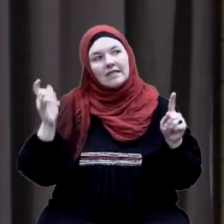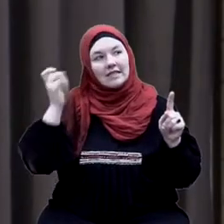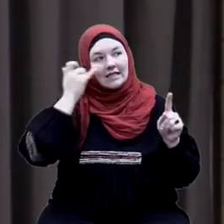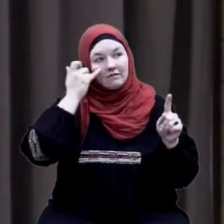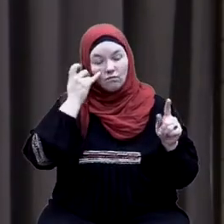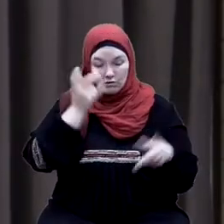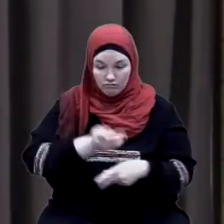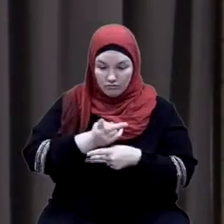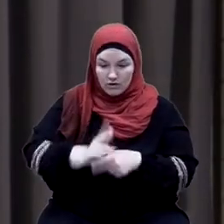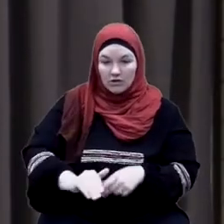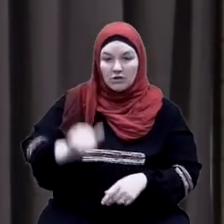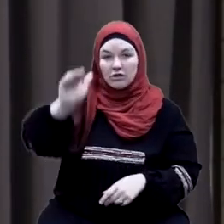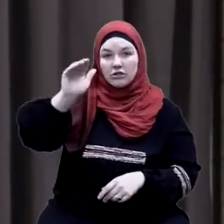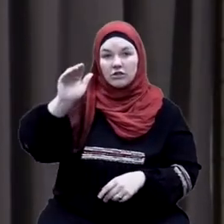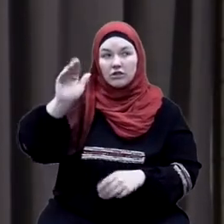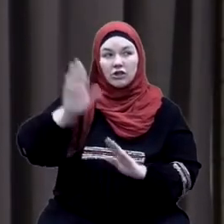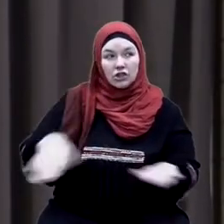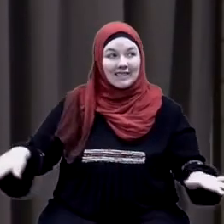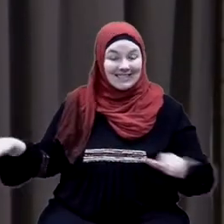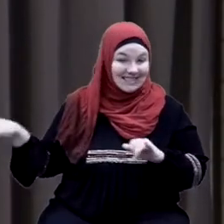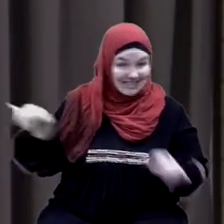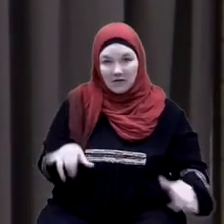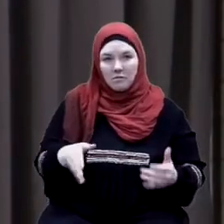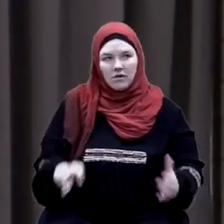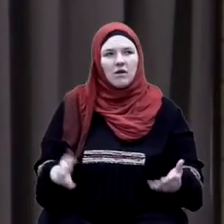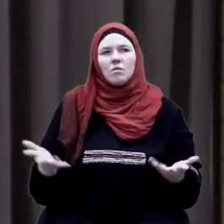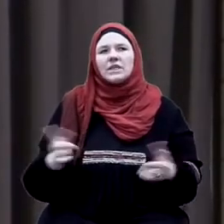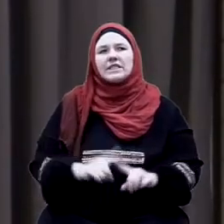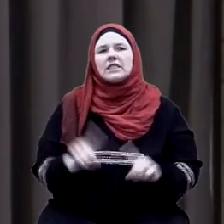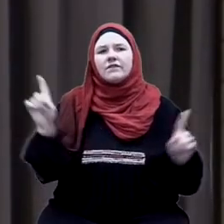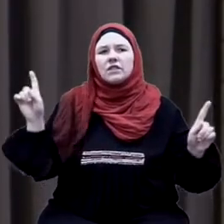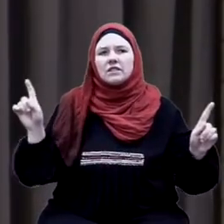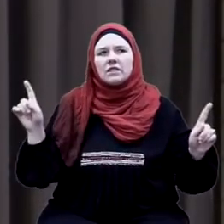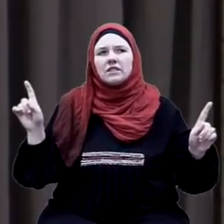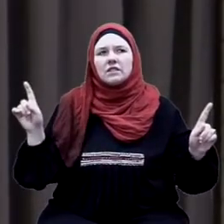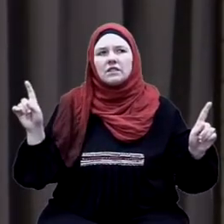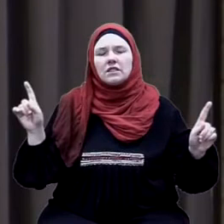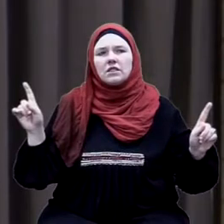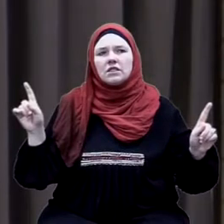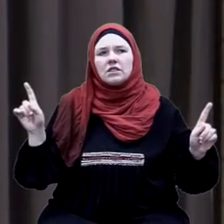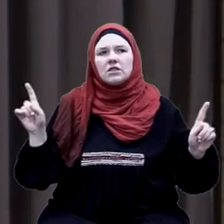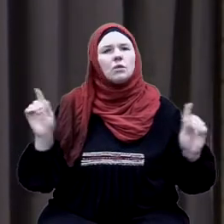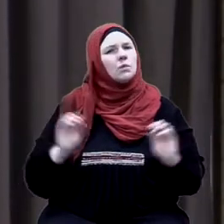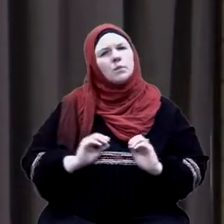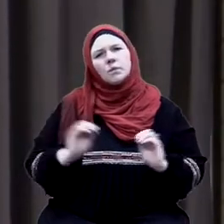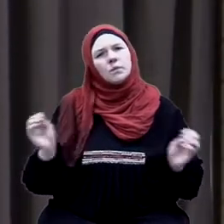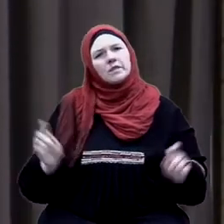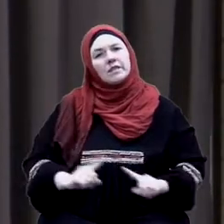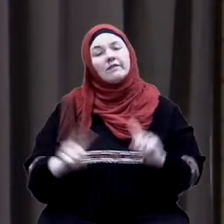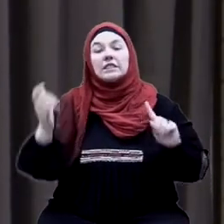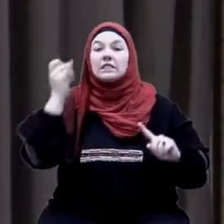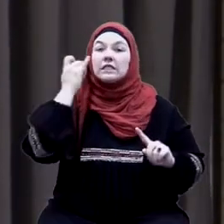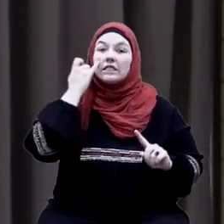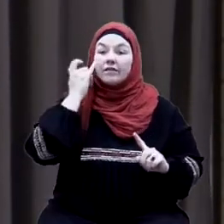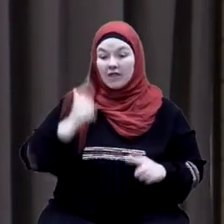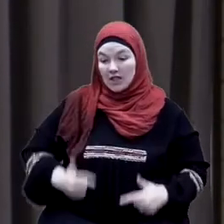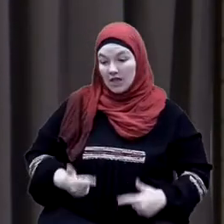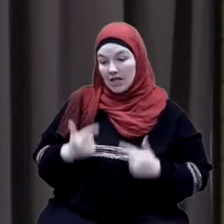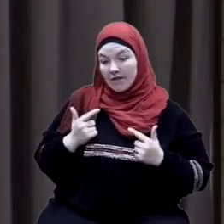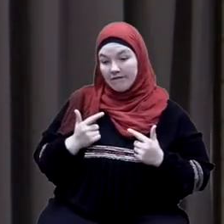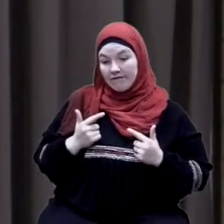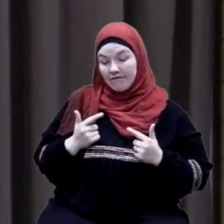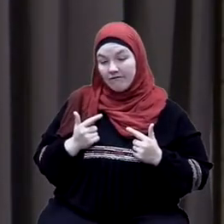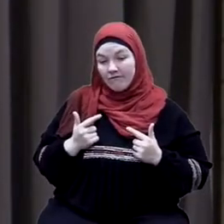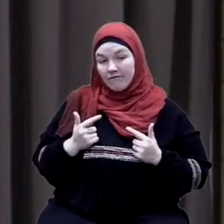our children the way we were raised, what's the difference? There is no difference. If life for them becomes